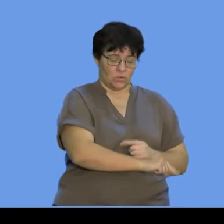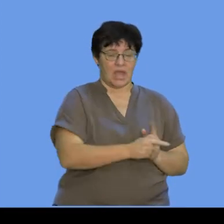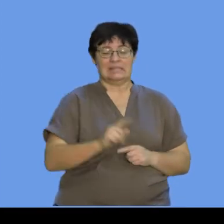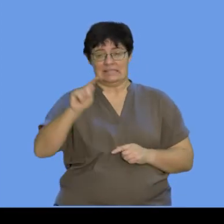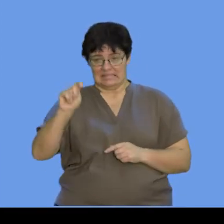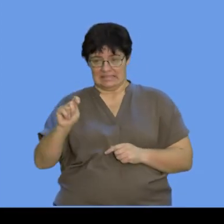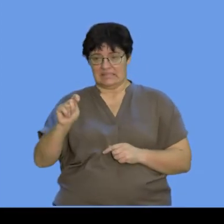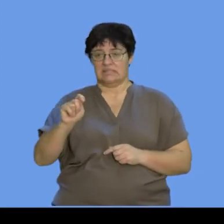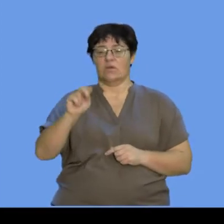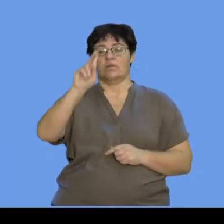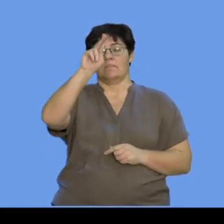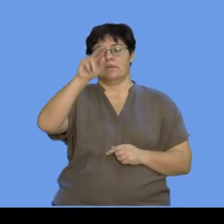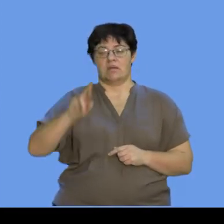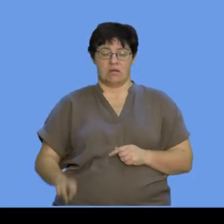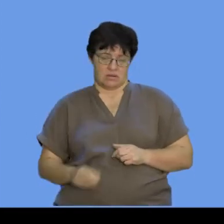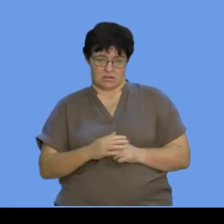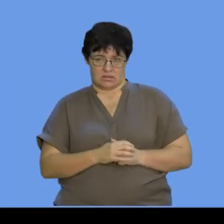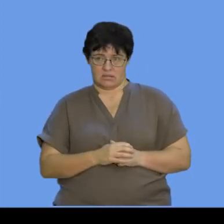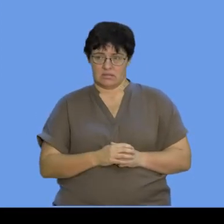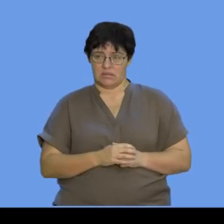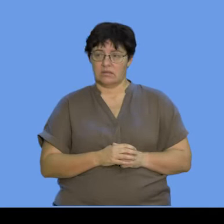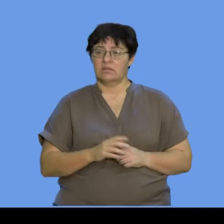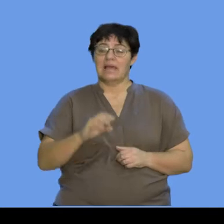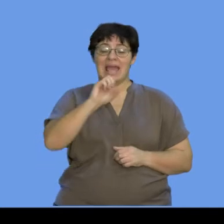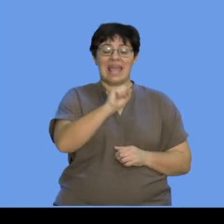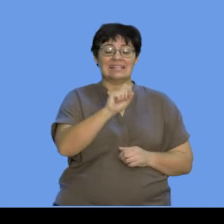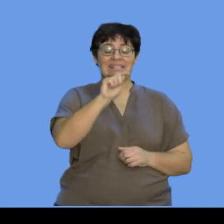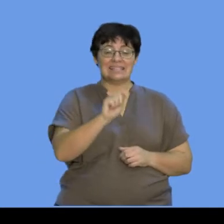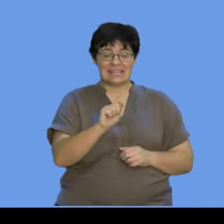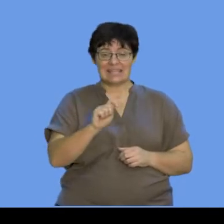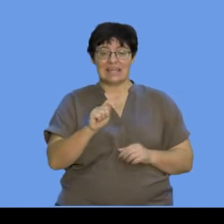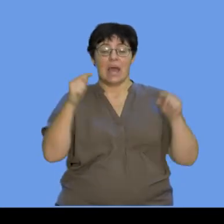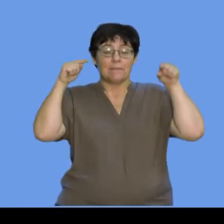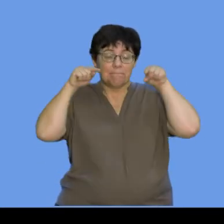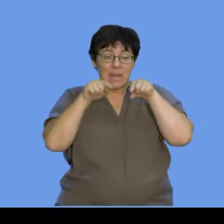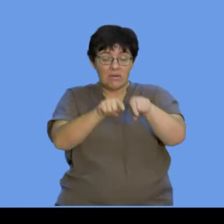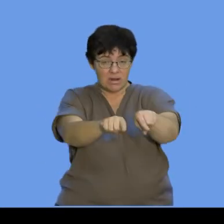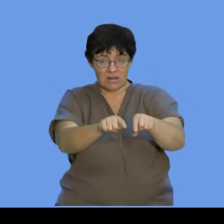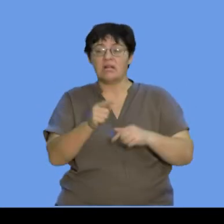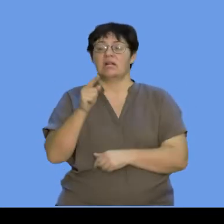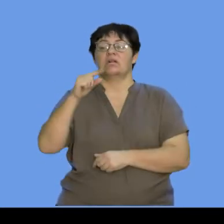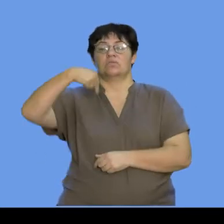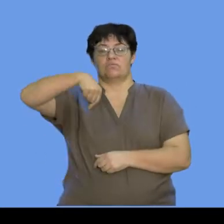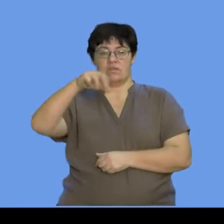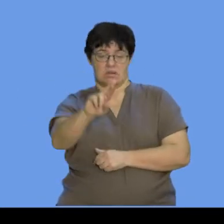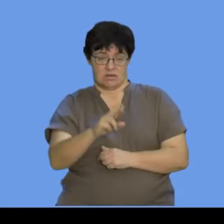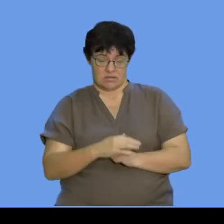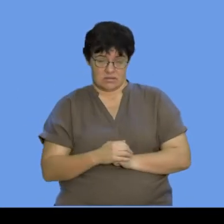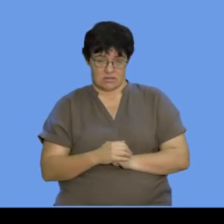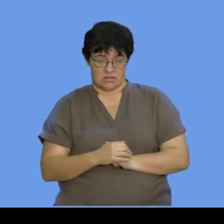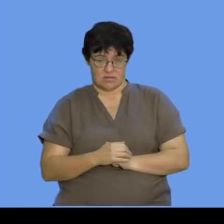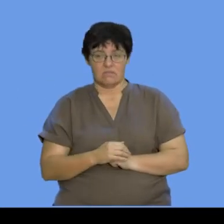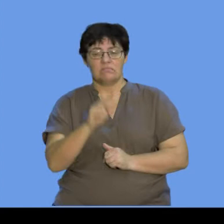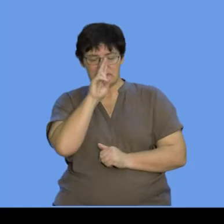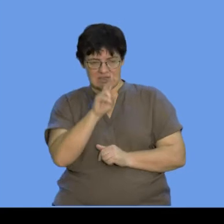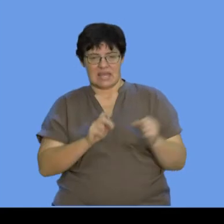PR, such that what is important, ST is parallel to QR. You can see with